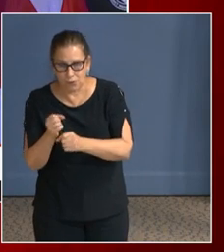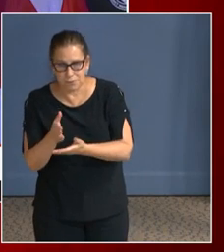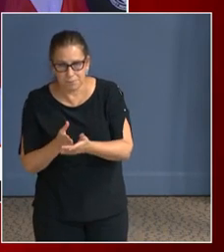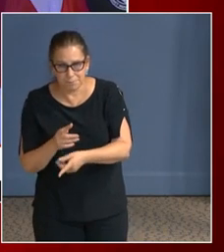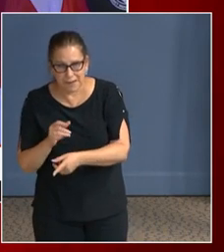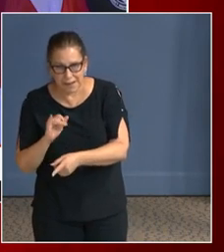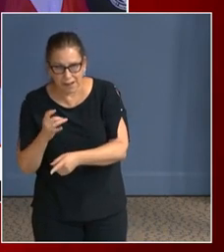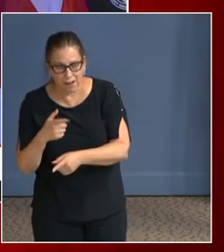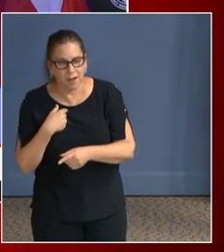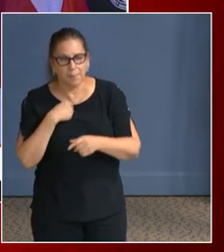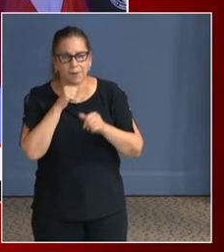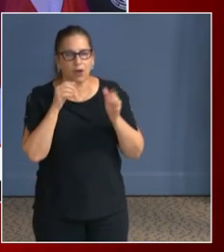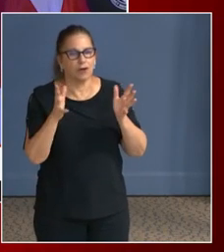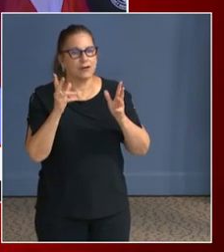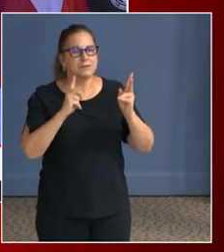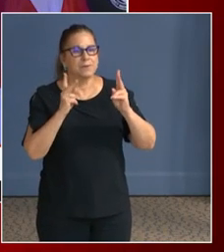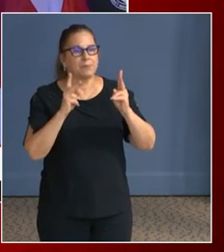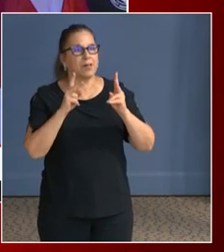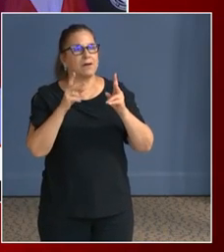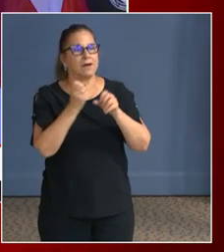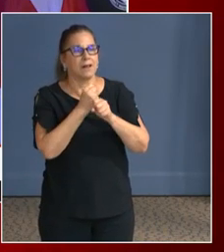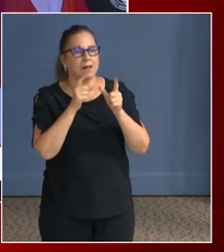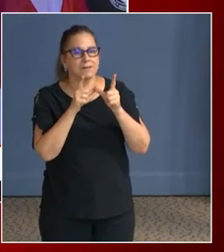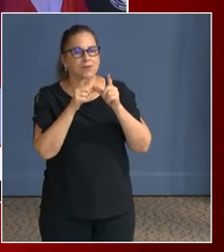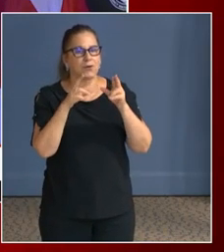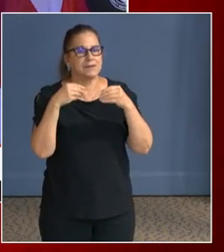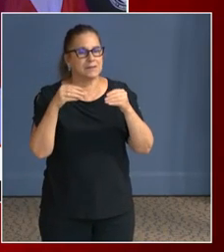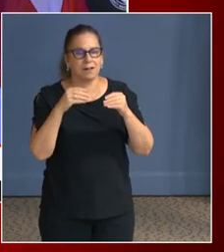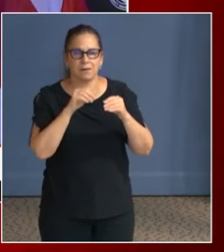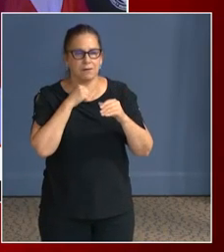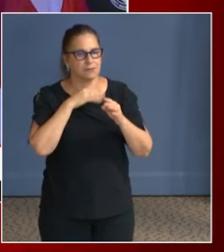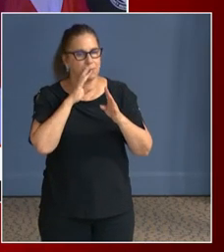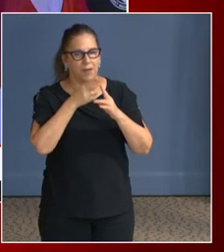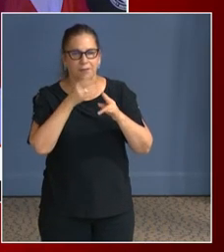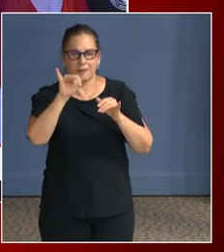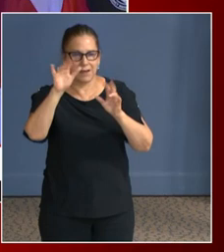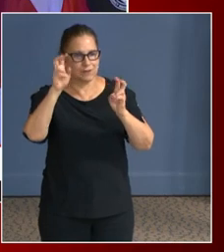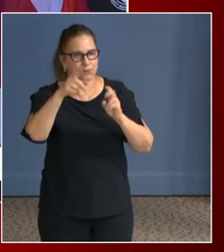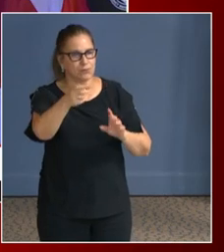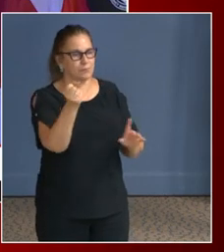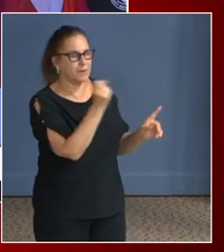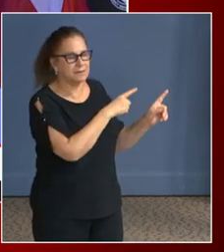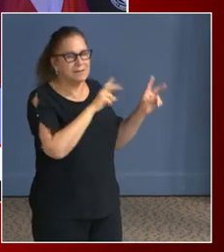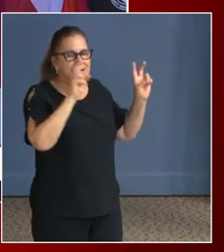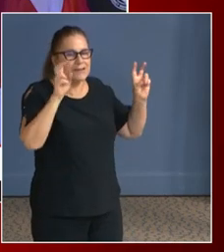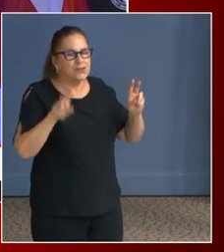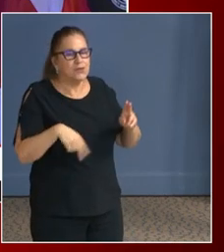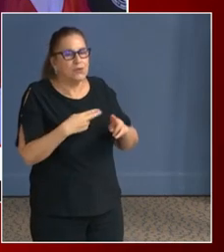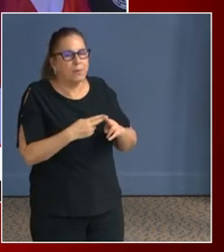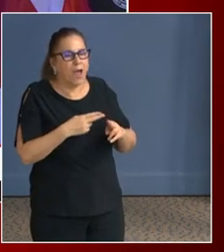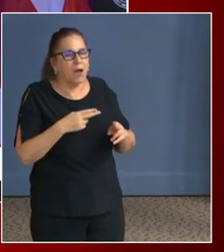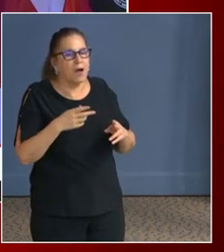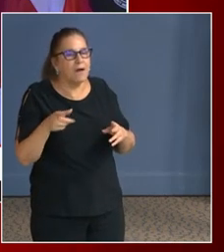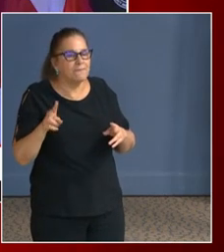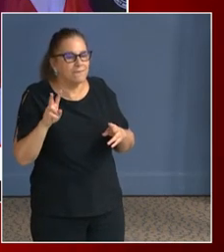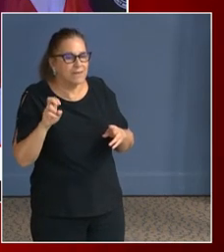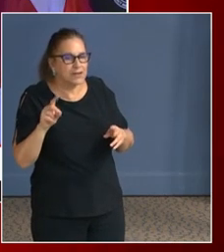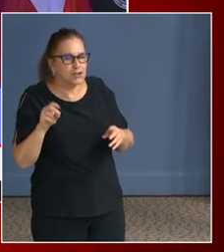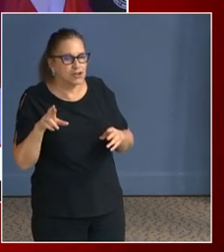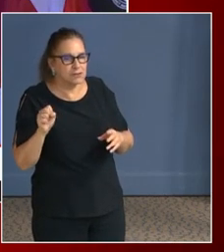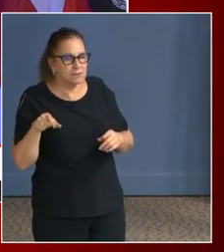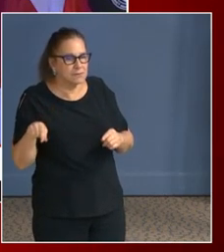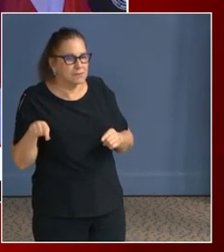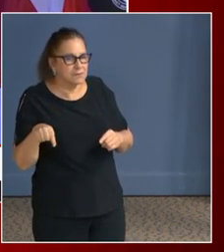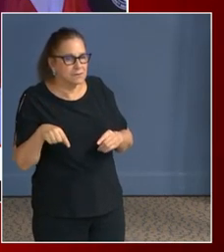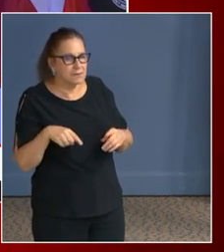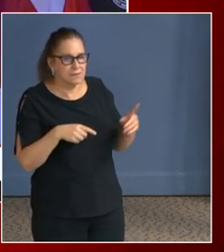there, an issue there when you're on one hand saying do this, and at the other. I didn't say do this. You keep saying that. You